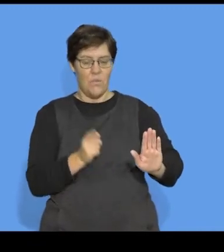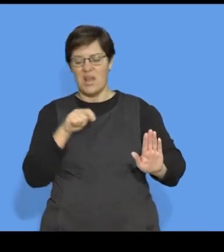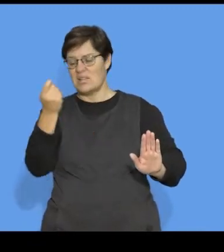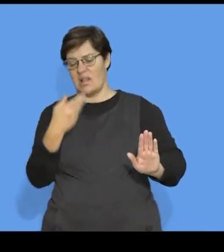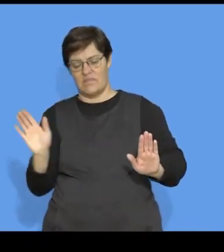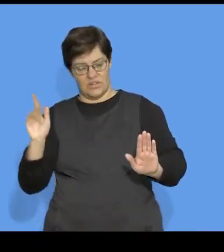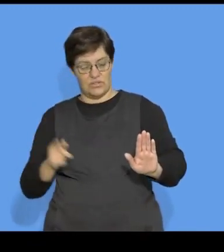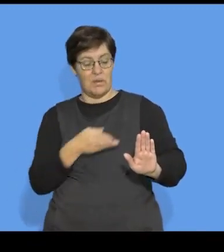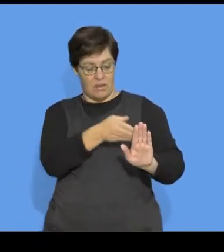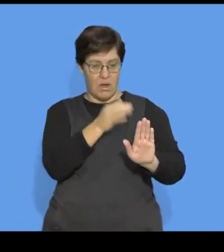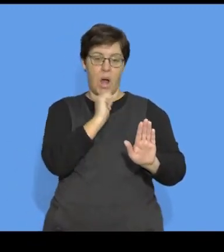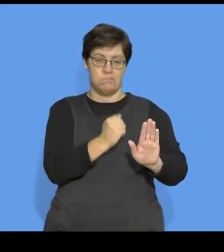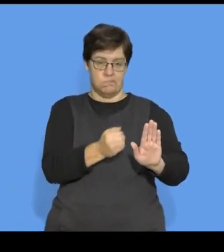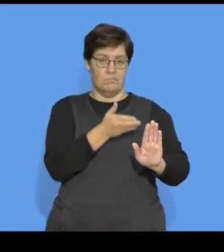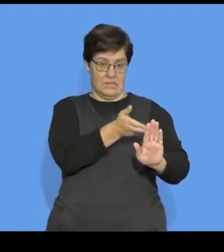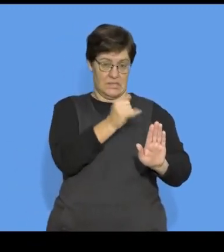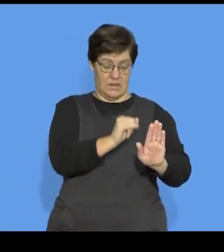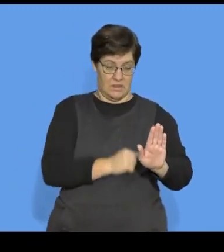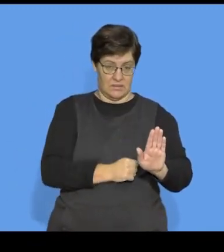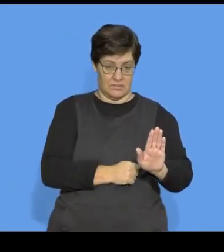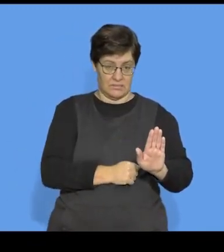the unsold